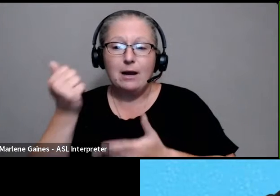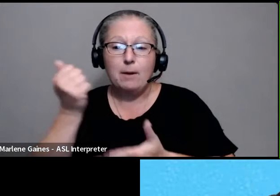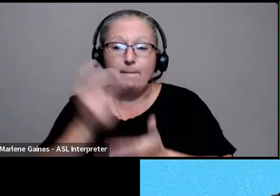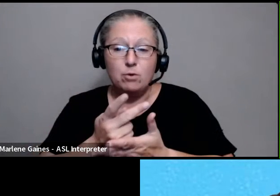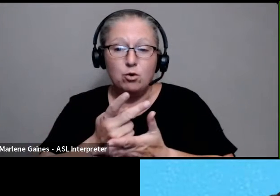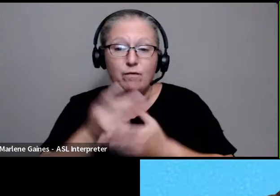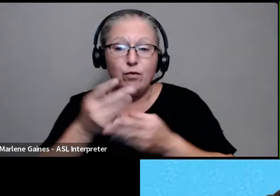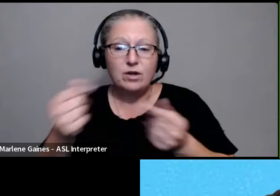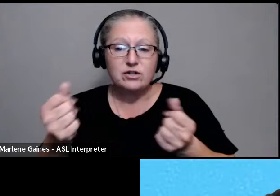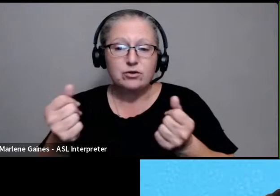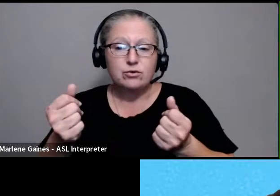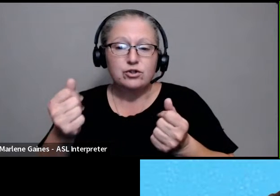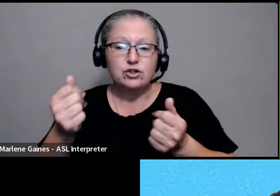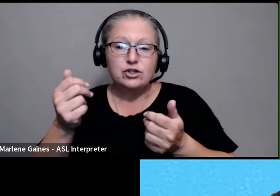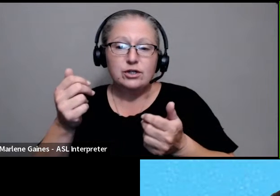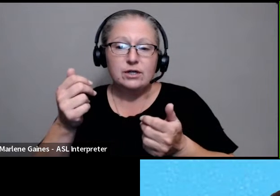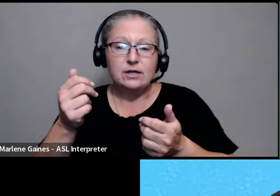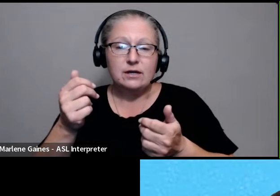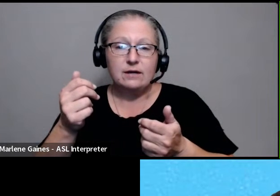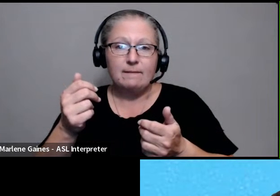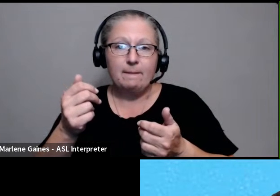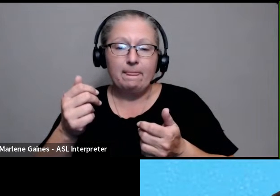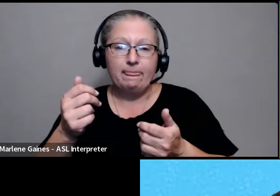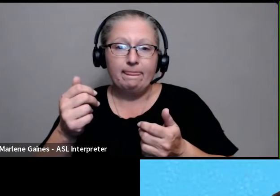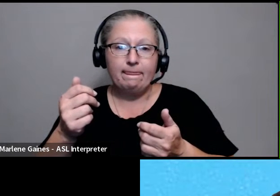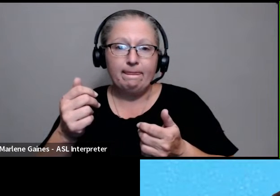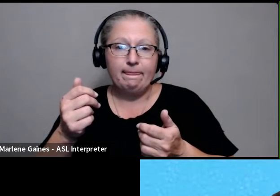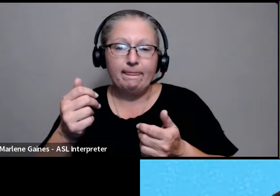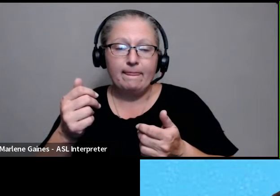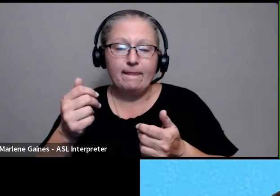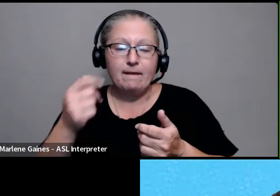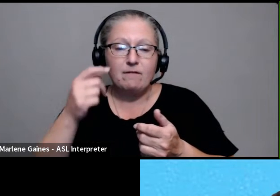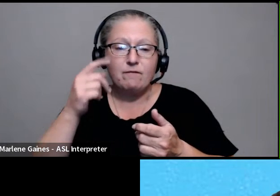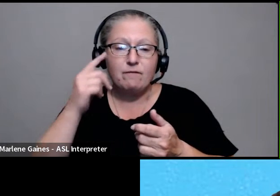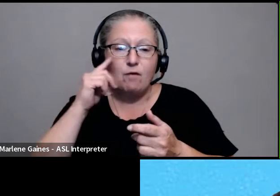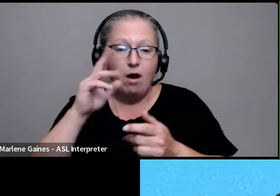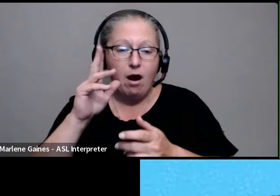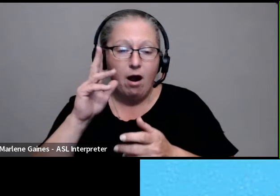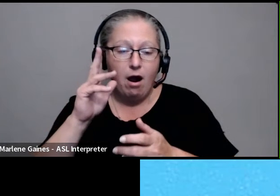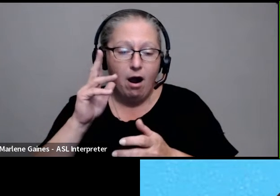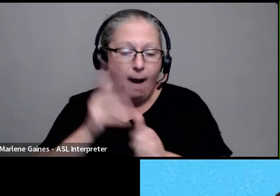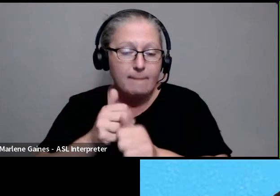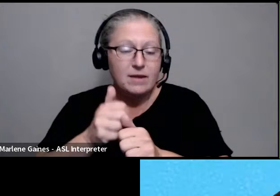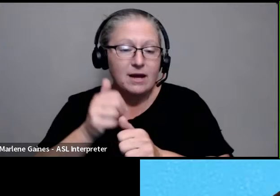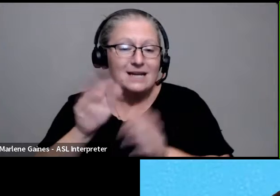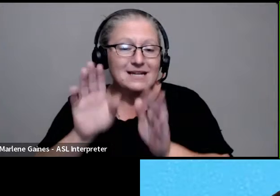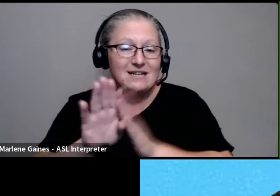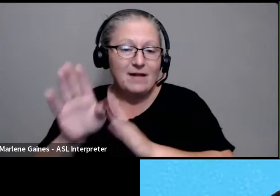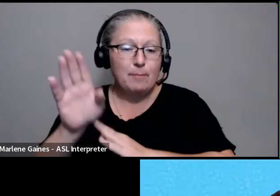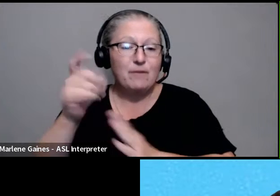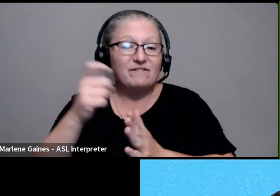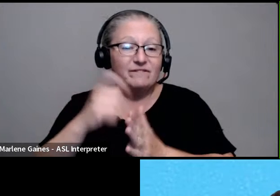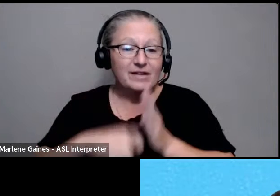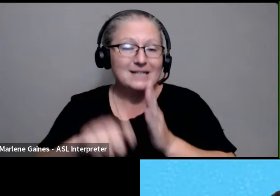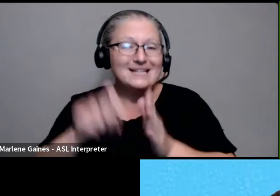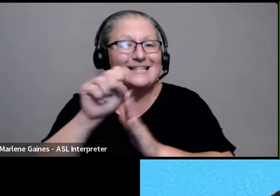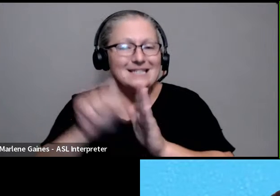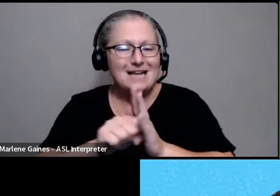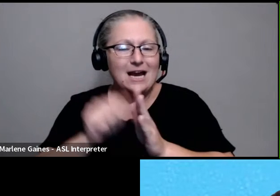the resolution enacting the updated developer fees at the state approved level